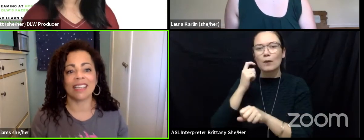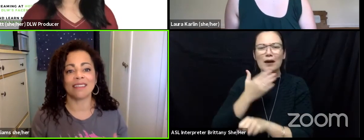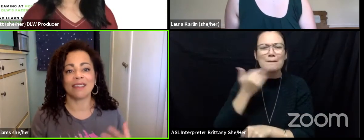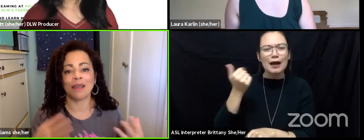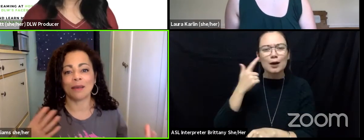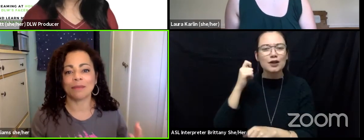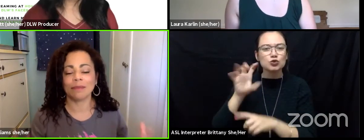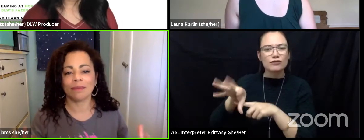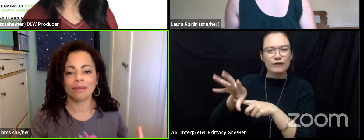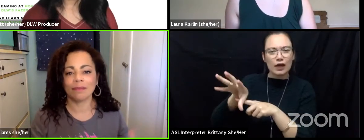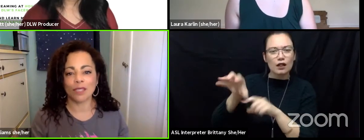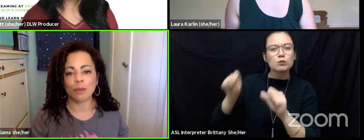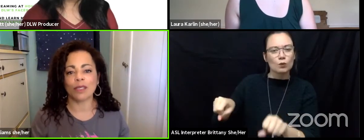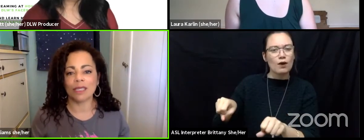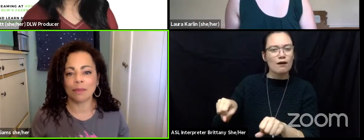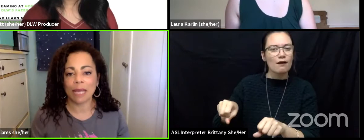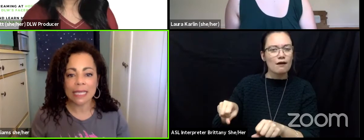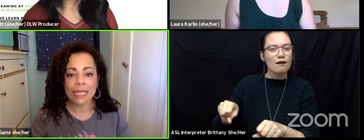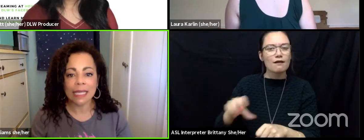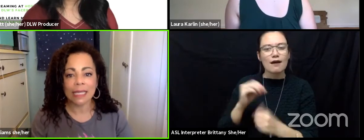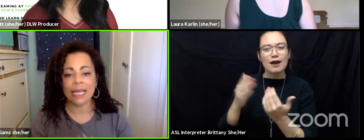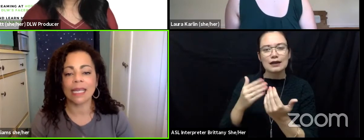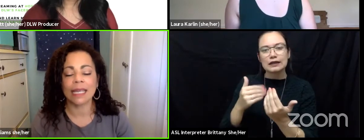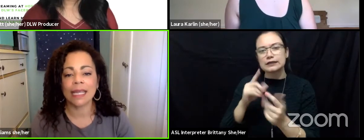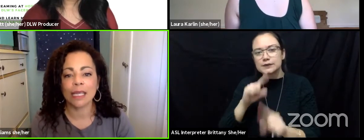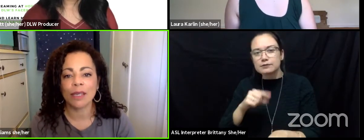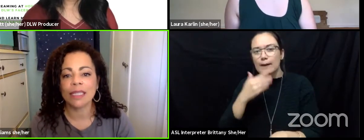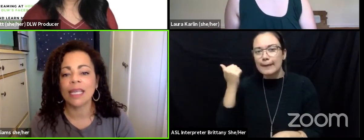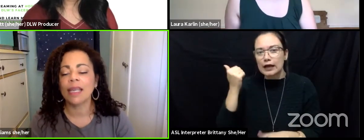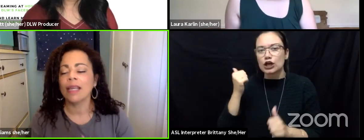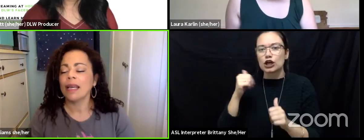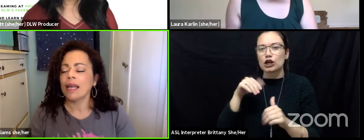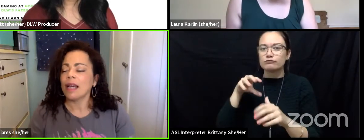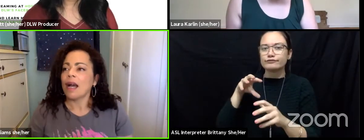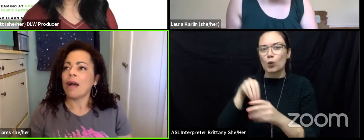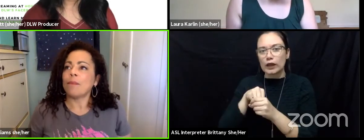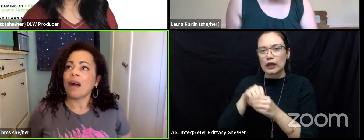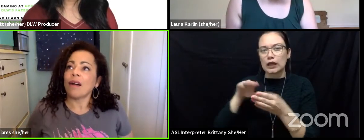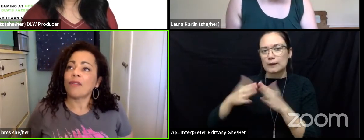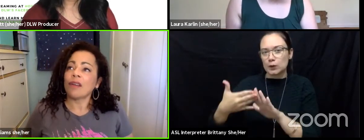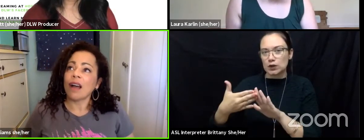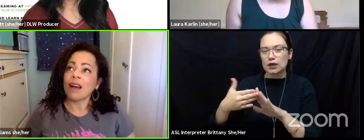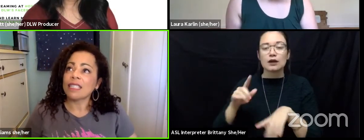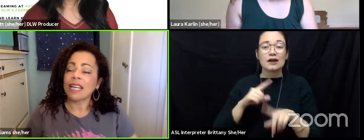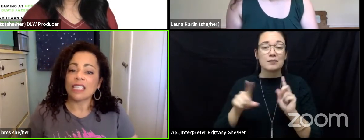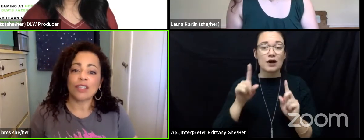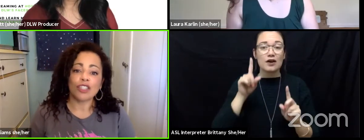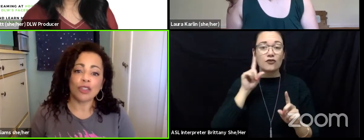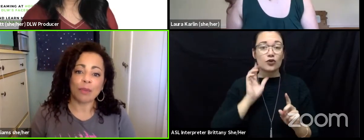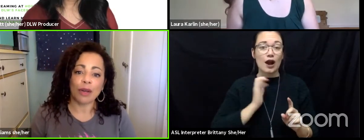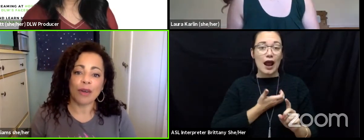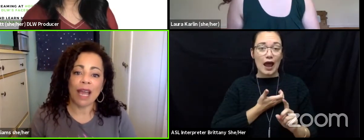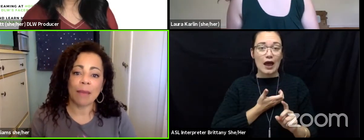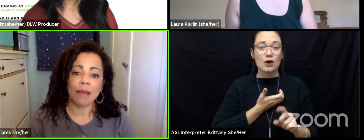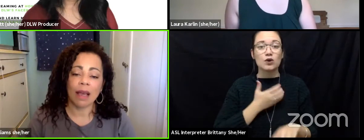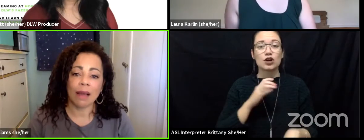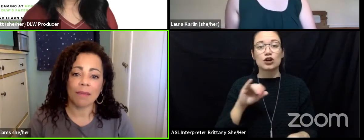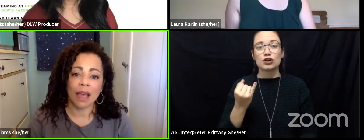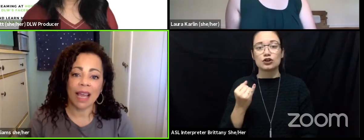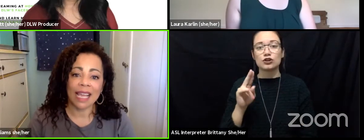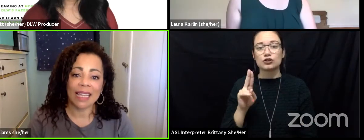easily and, you know, respond better technically in the community. For our art attacks for the Juvie